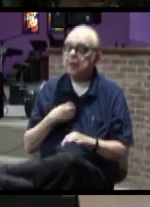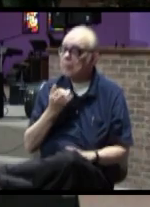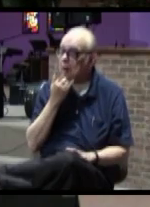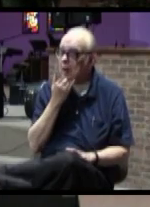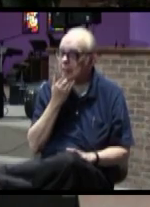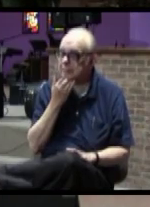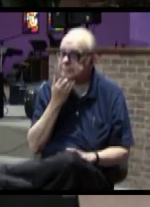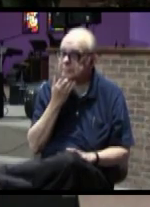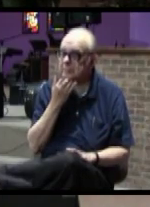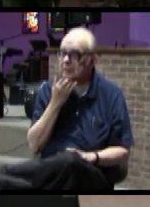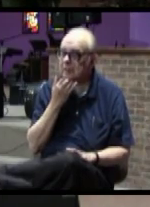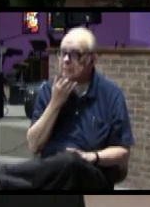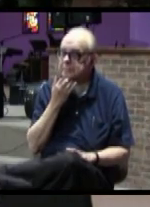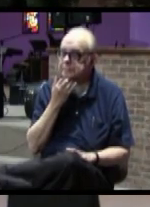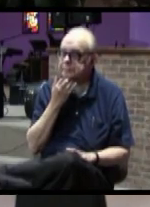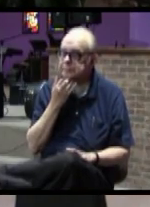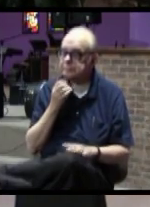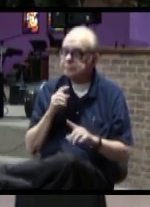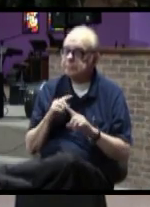And don't get me wrong,